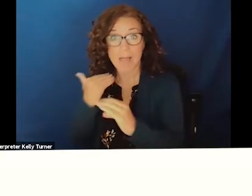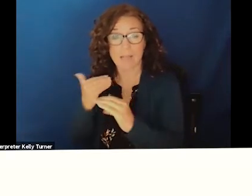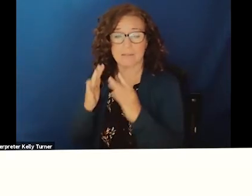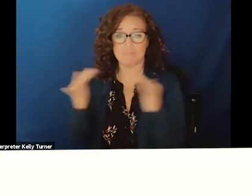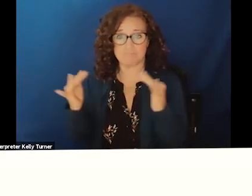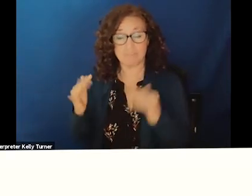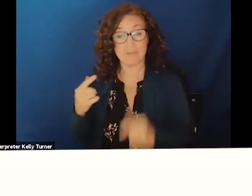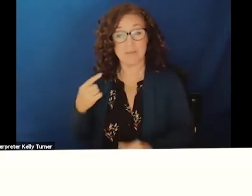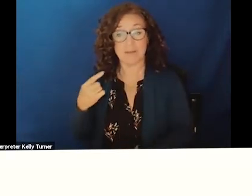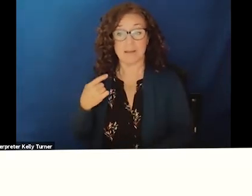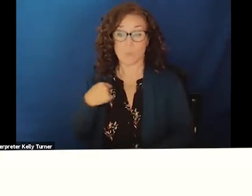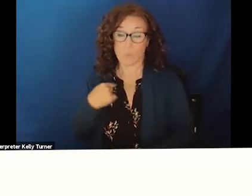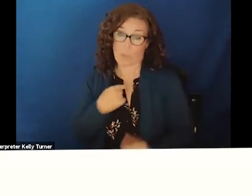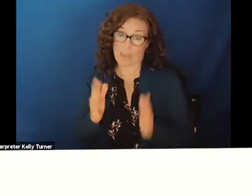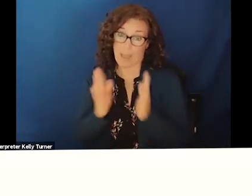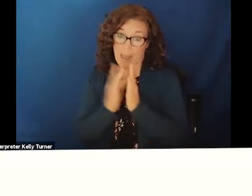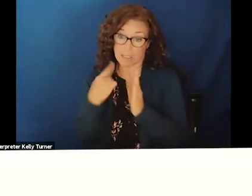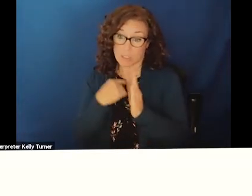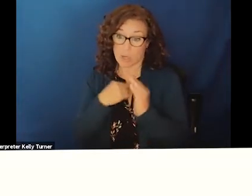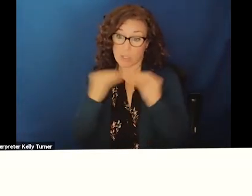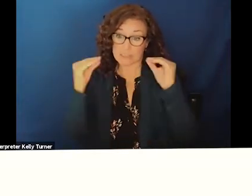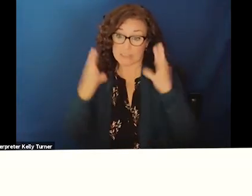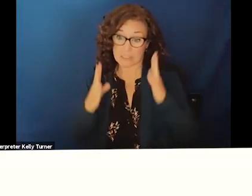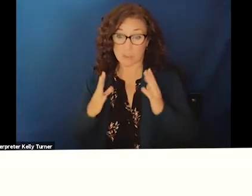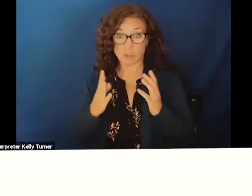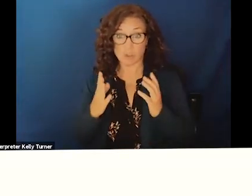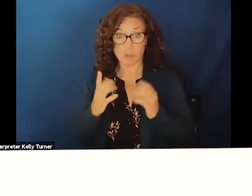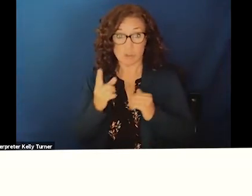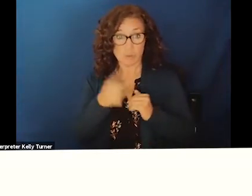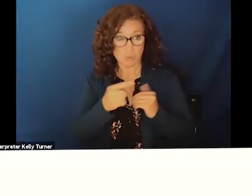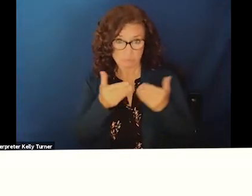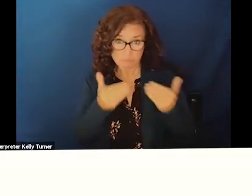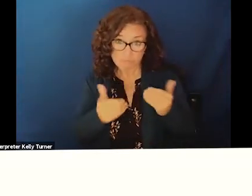and I have to believe, based on these numbers, that that's what's happening.